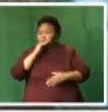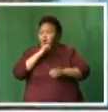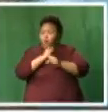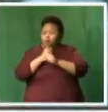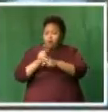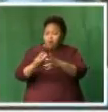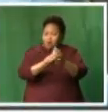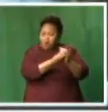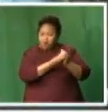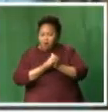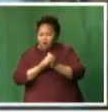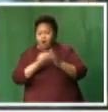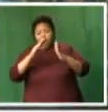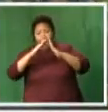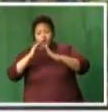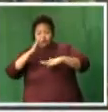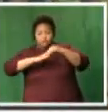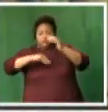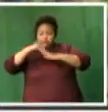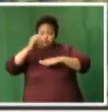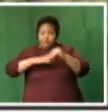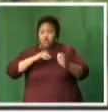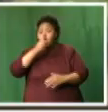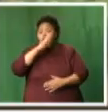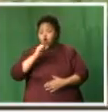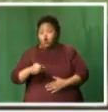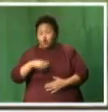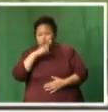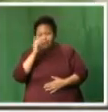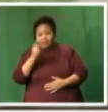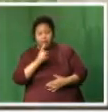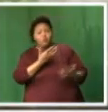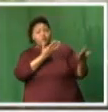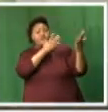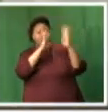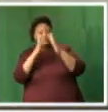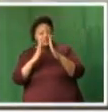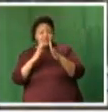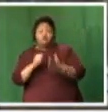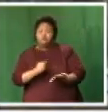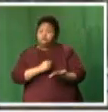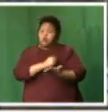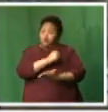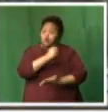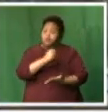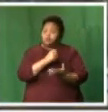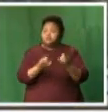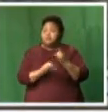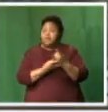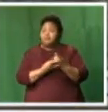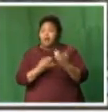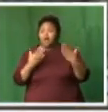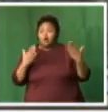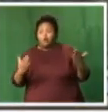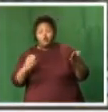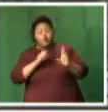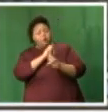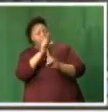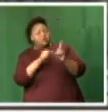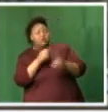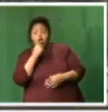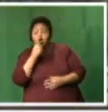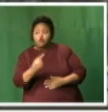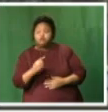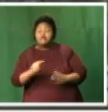Makoshini sowuthumise lo msebenzi lomuhle lawendelwe ngummango waveta ukuthi indlu lebeyalala kuyo beyingamgcoba